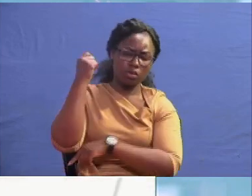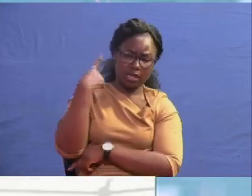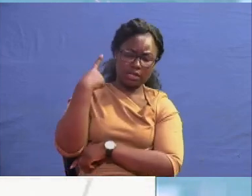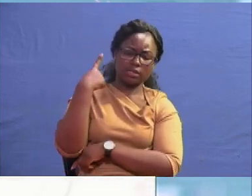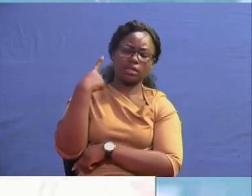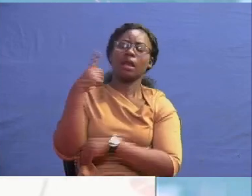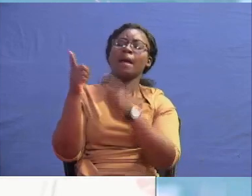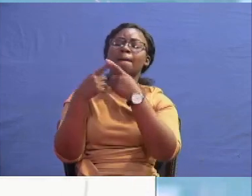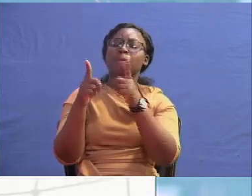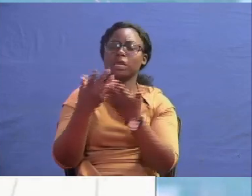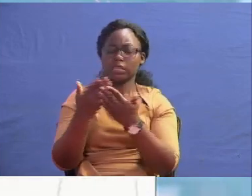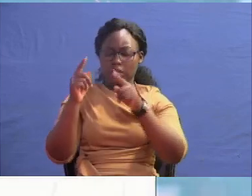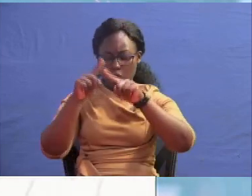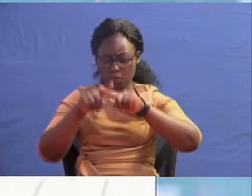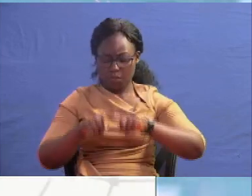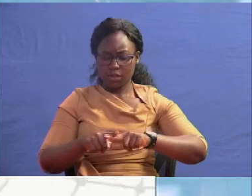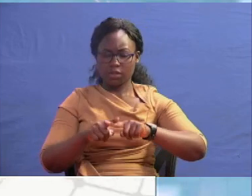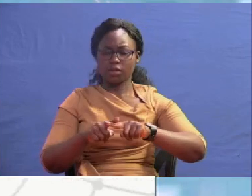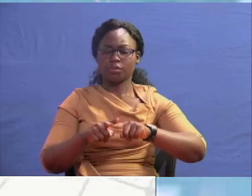But in regards to his